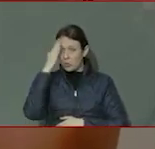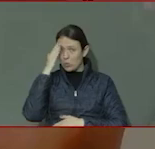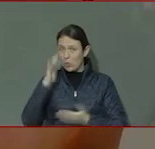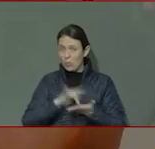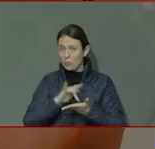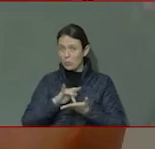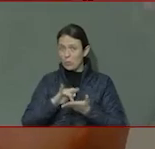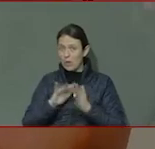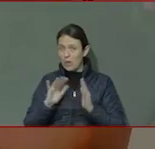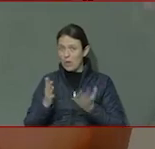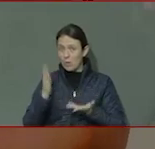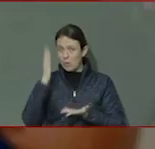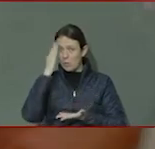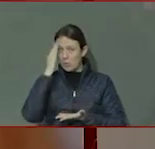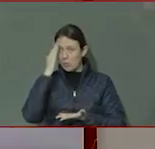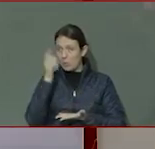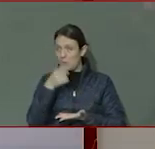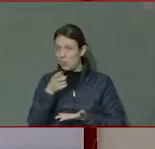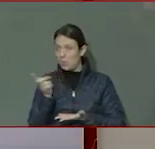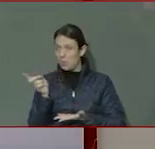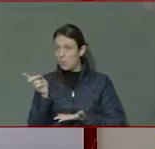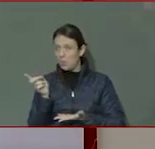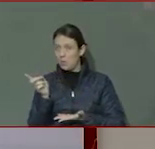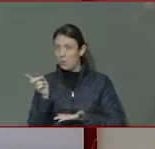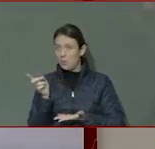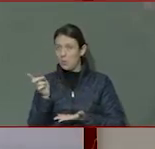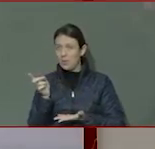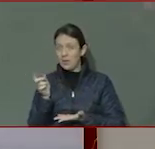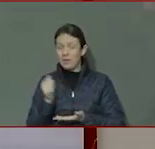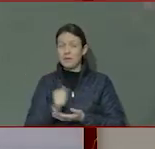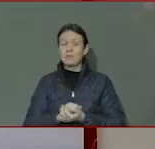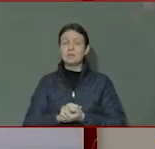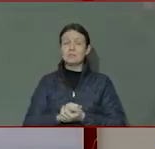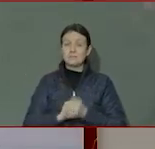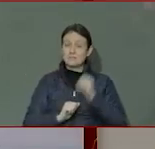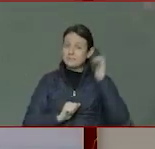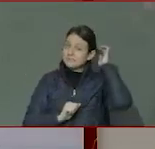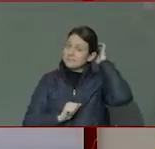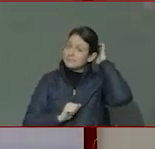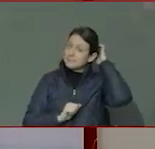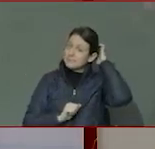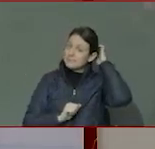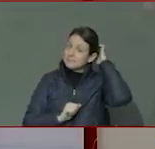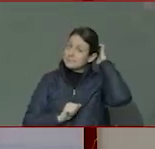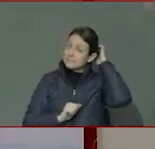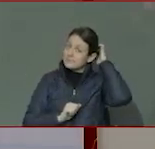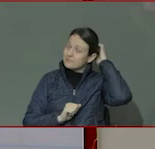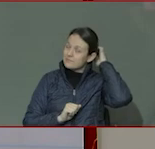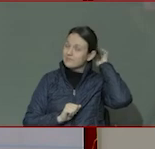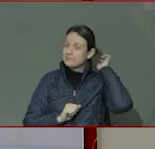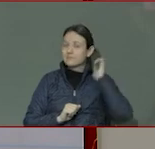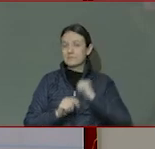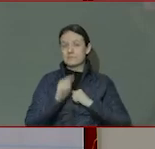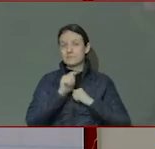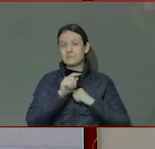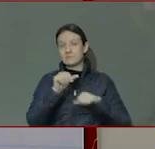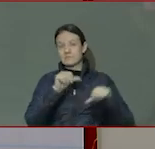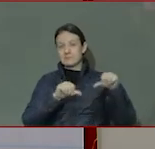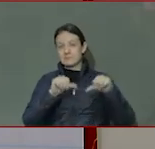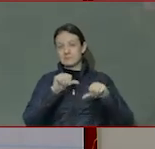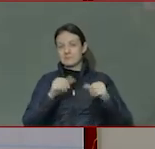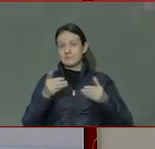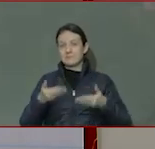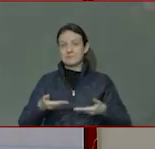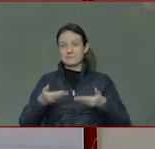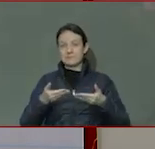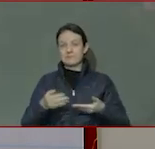molar mass, hopefully in grade 12. So the mass of the ethanoic acid is going